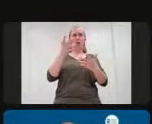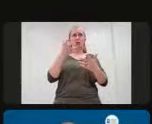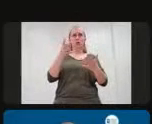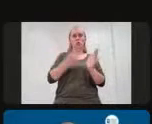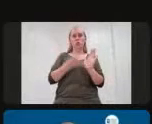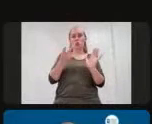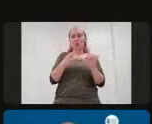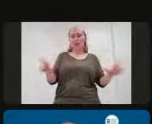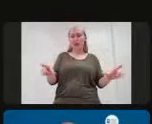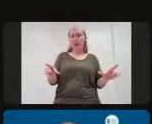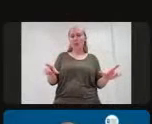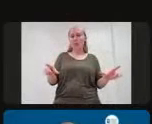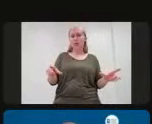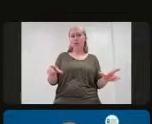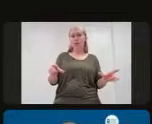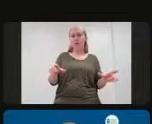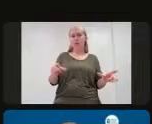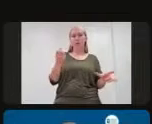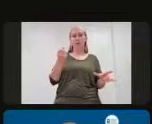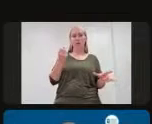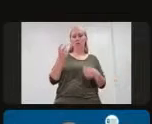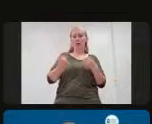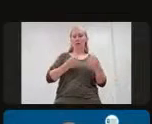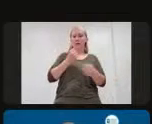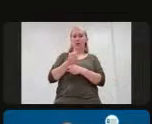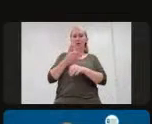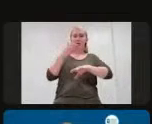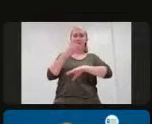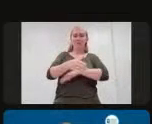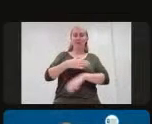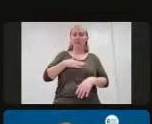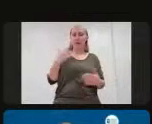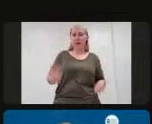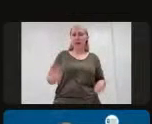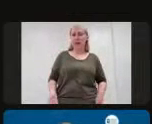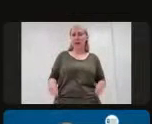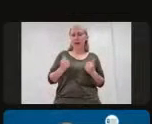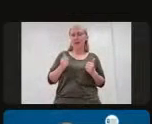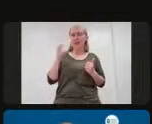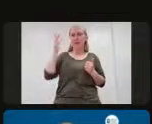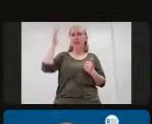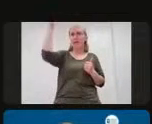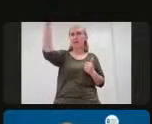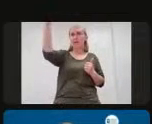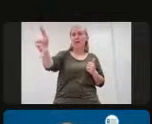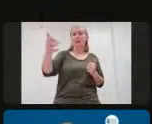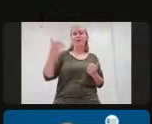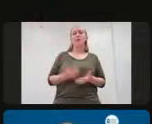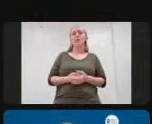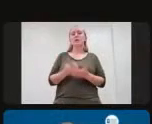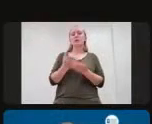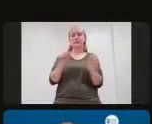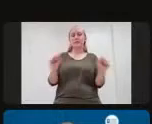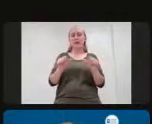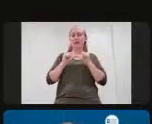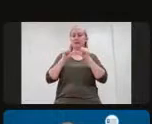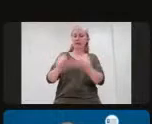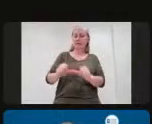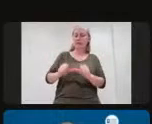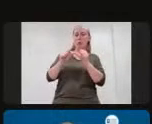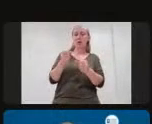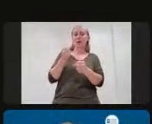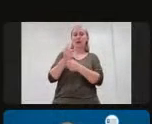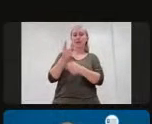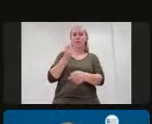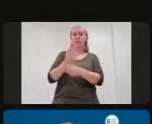languages thing. We're talking about 12 years beyond my lifetime or most of our lifetime, we need to continue. Safety is an ongoing thing. It's year after year, we need to kind